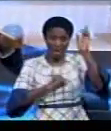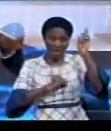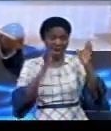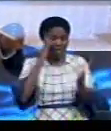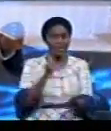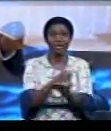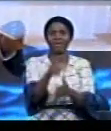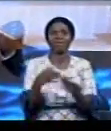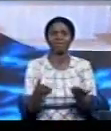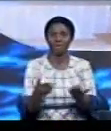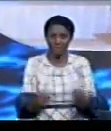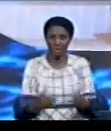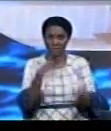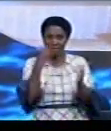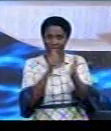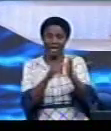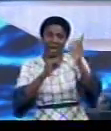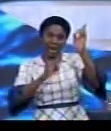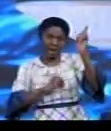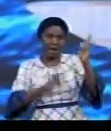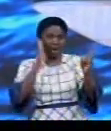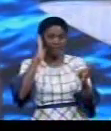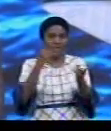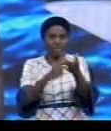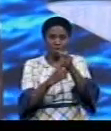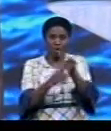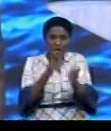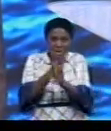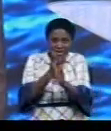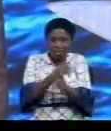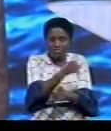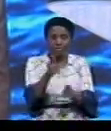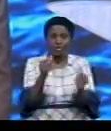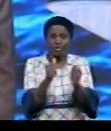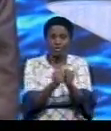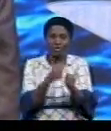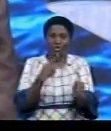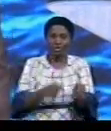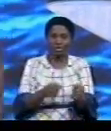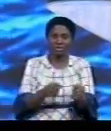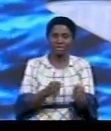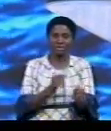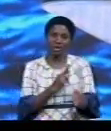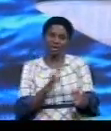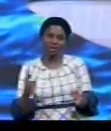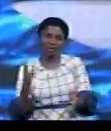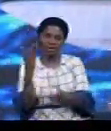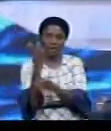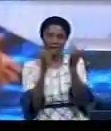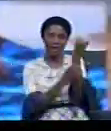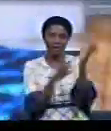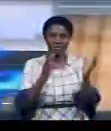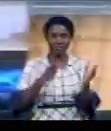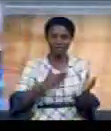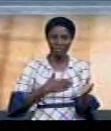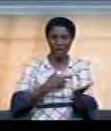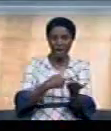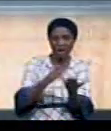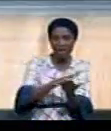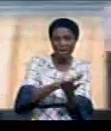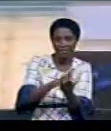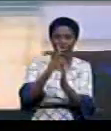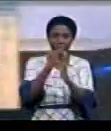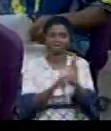I will uphold thee with the right hand of my righteousness. It